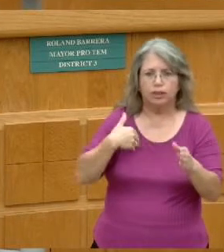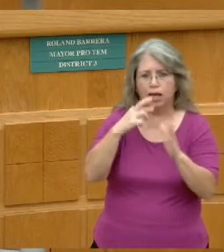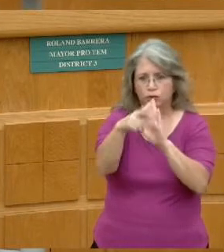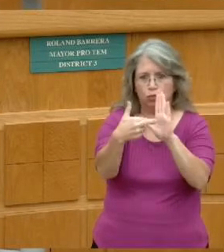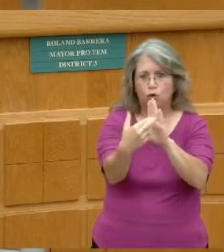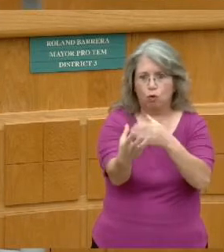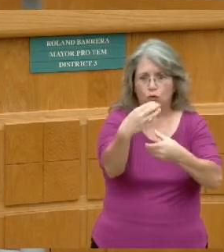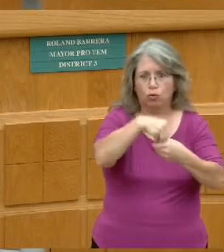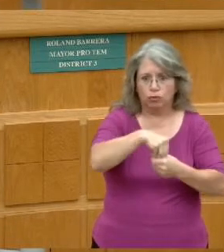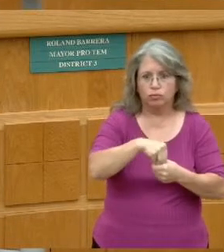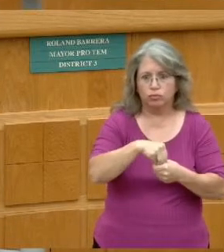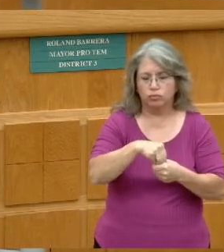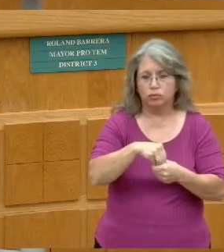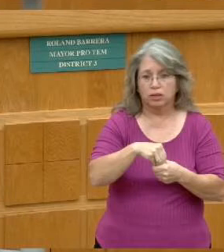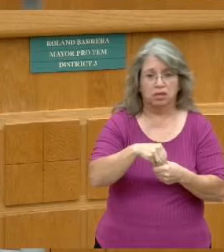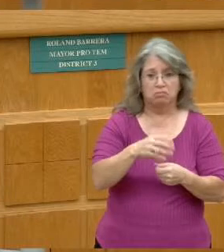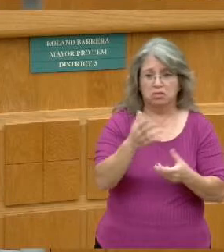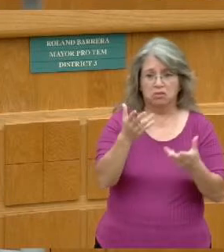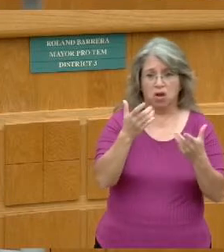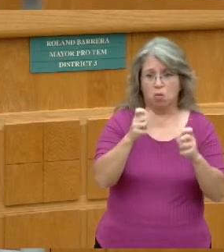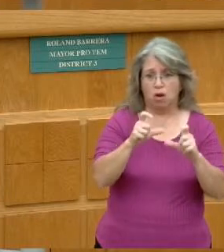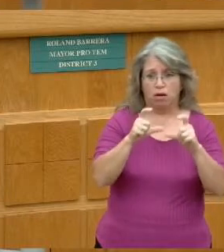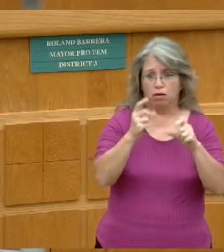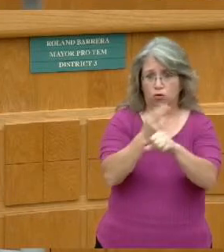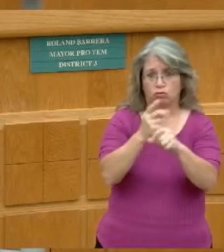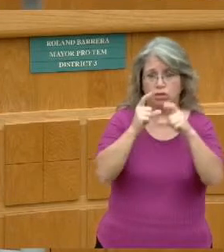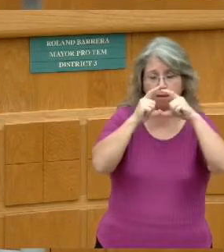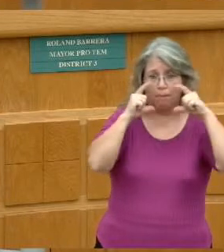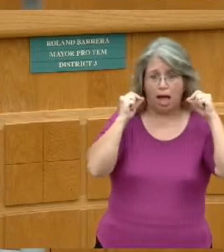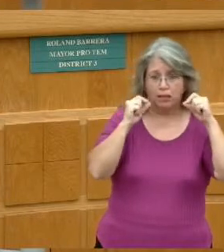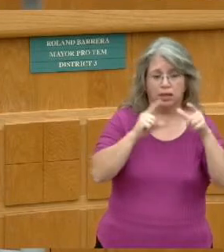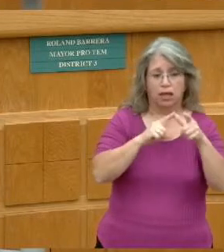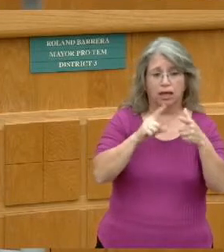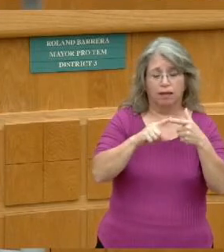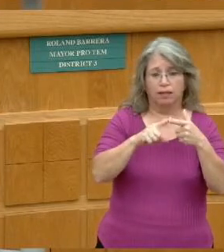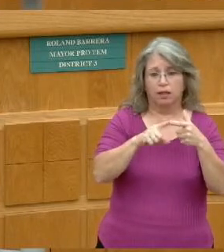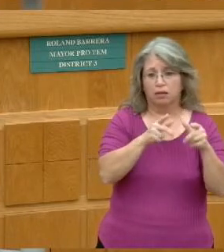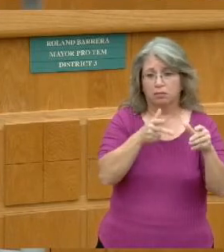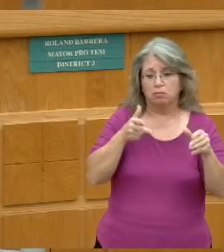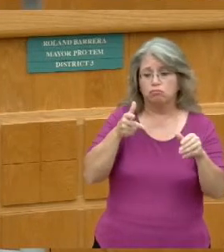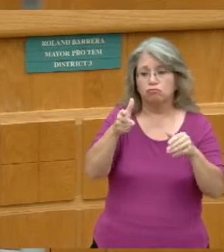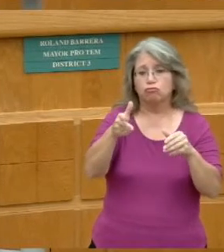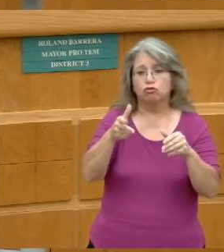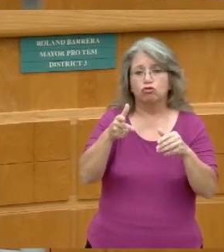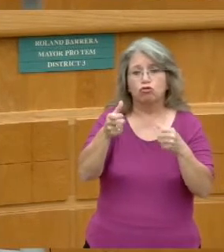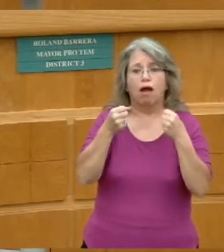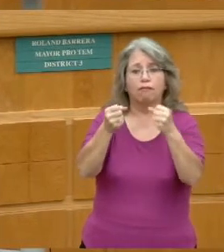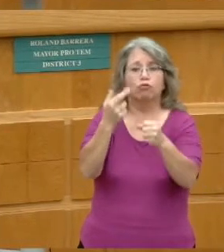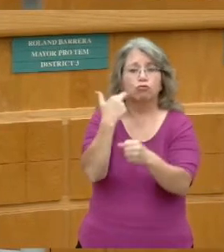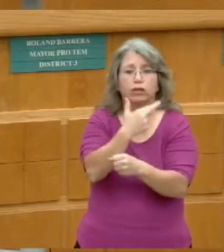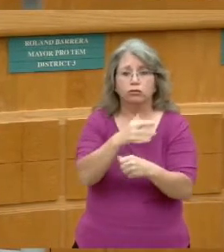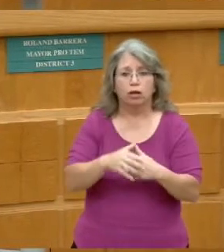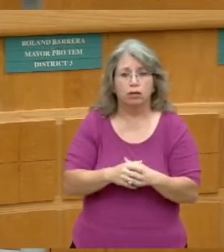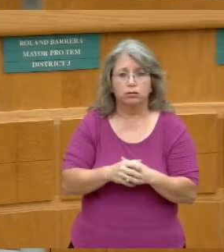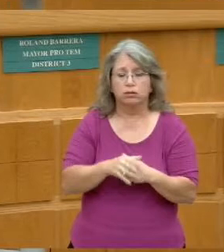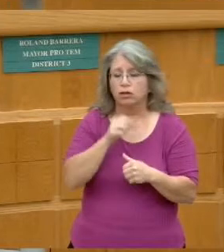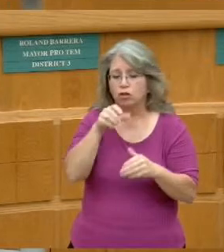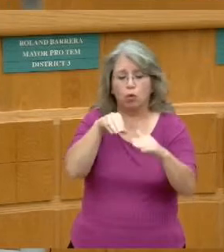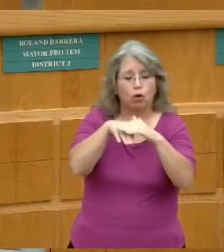don't want to wear a mask, you know, get curbside. You know, try not to go in the store. Or, you know, hopefully you know that you already had